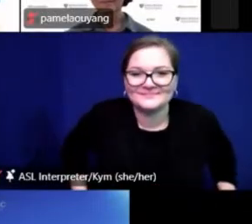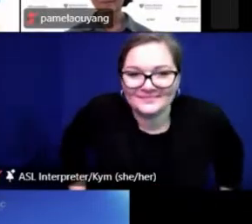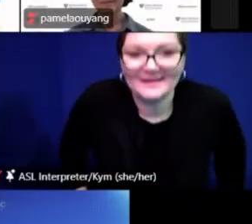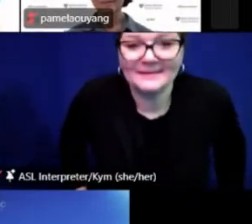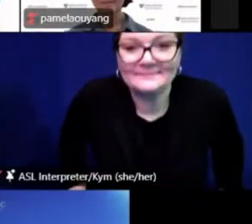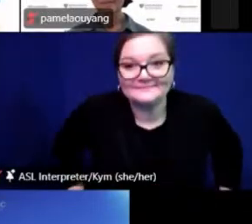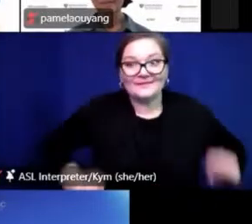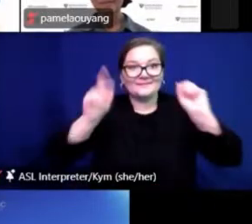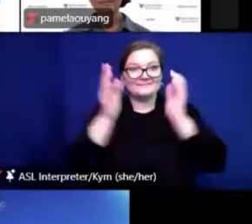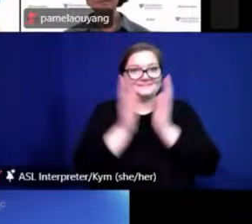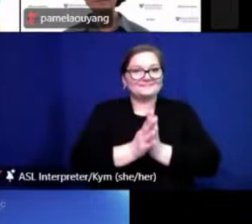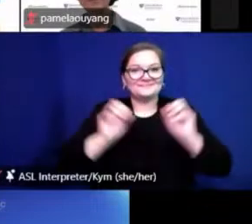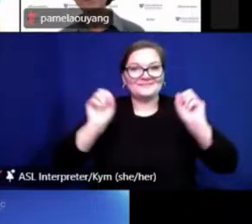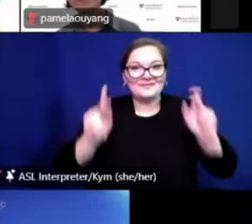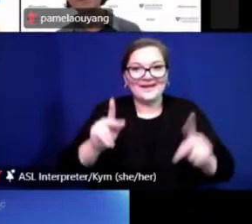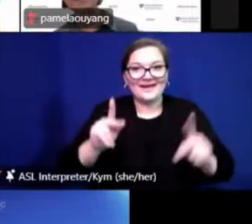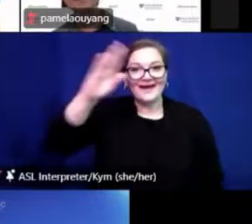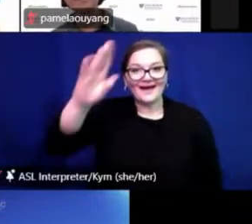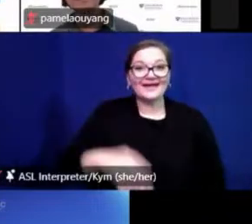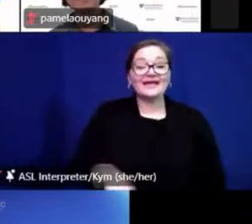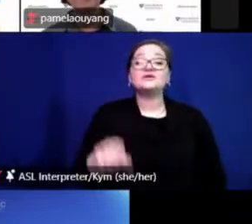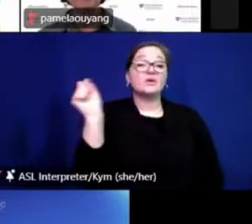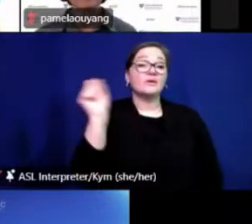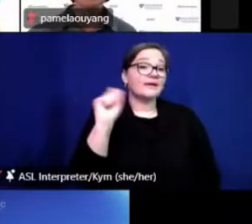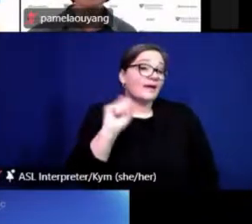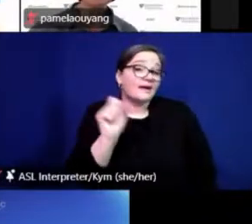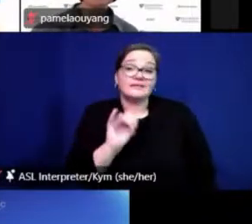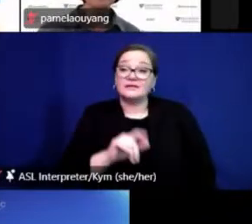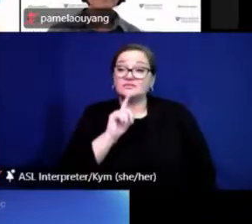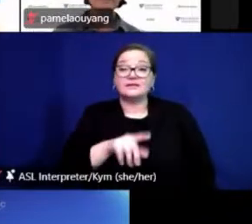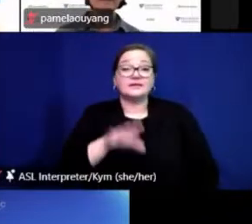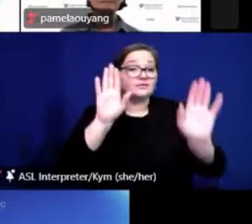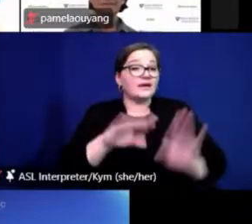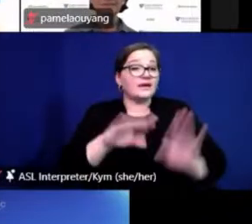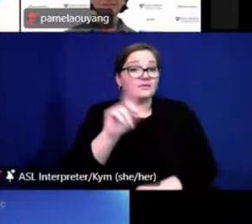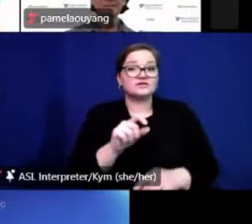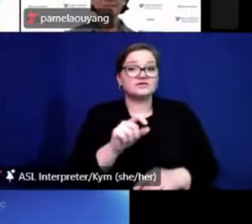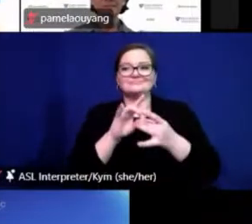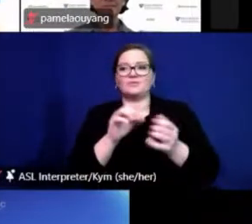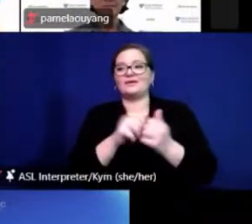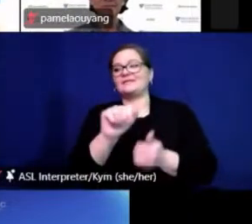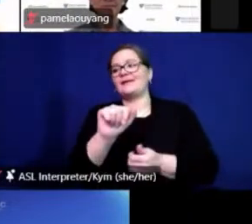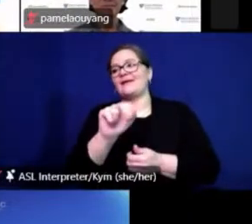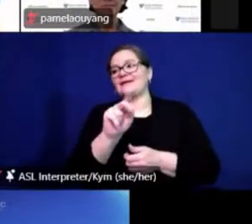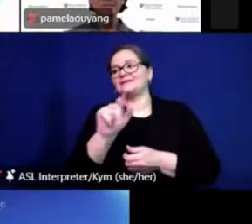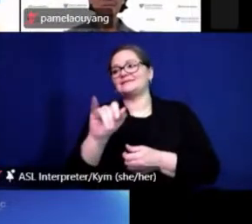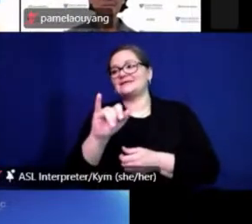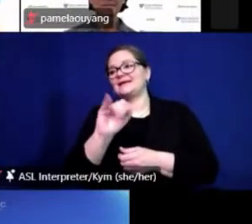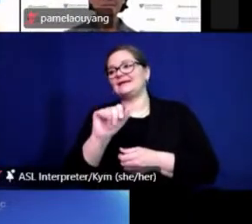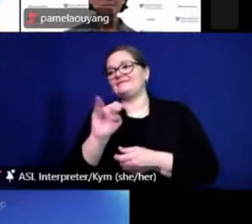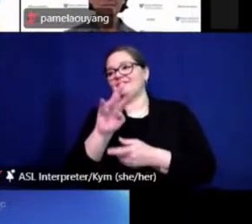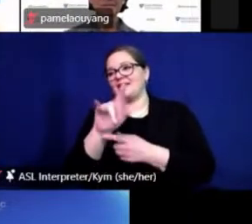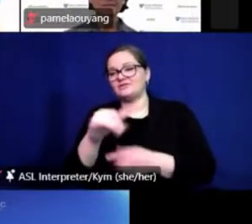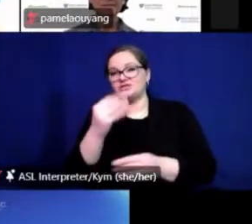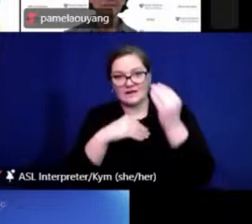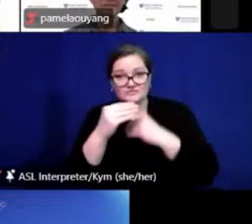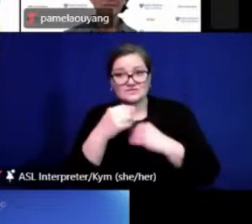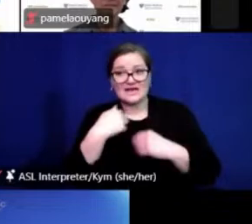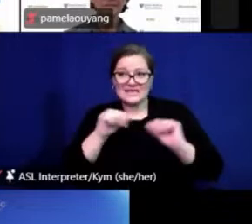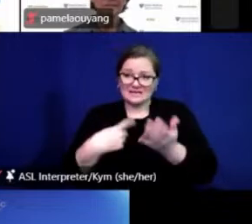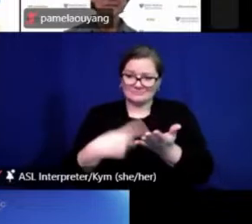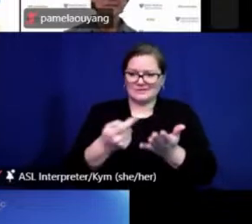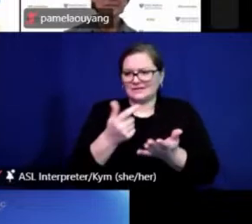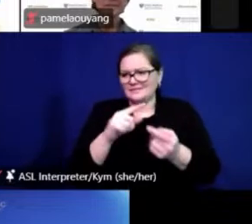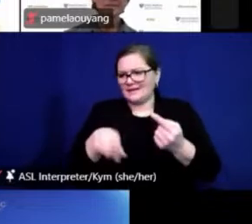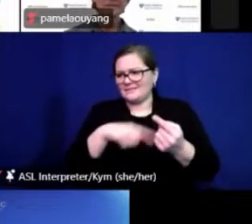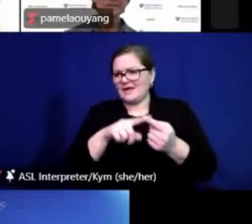Okay, hi. Yes, so that's a great question about anti-inflammatory foods. And I can talk a little bit about types